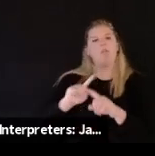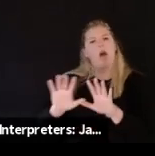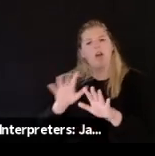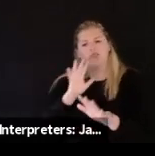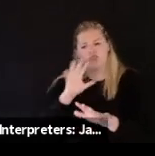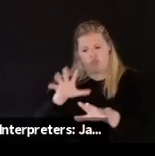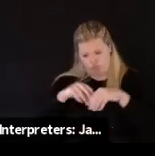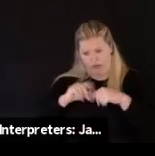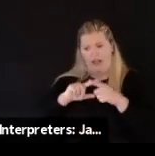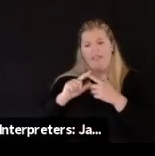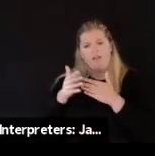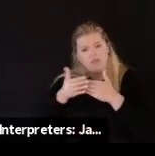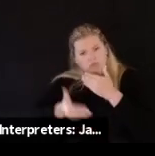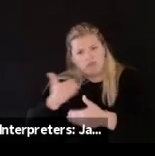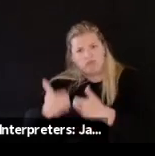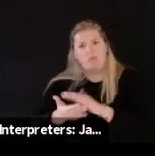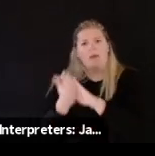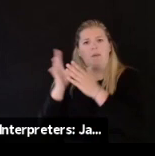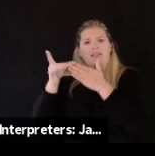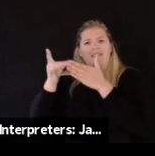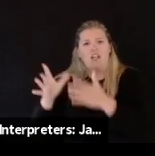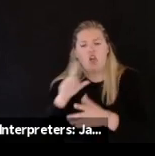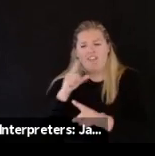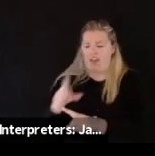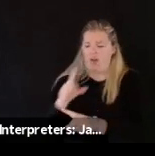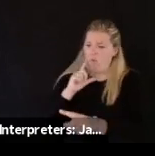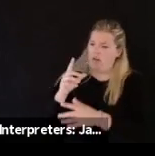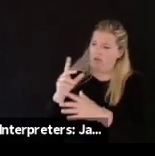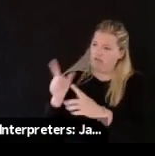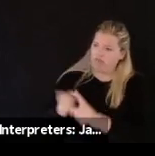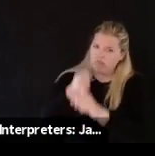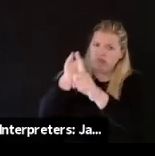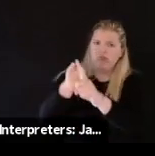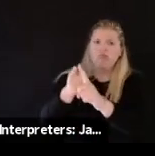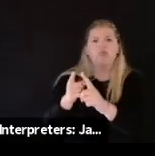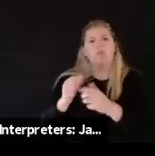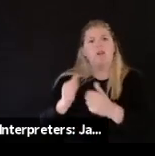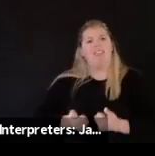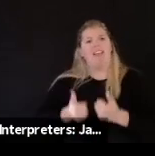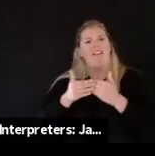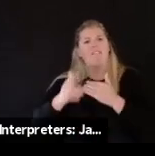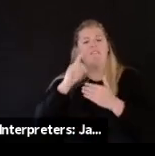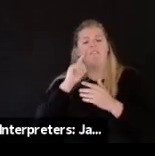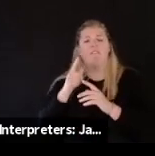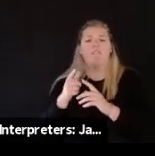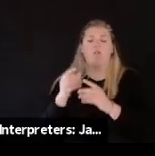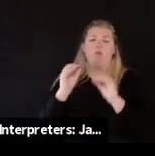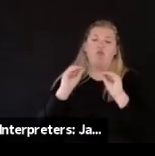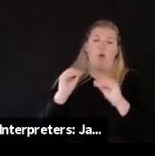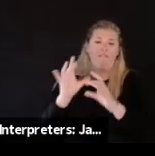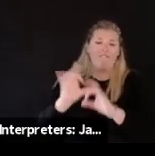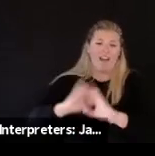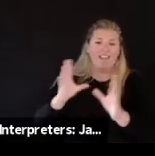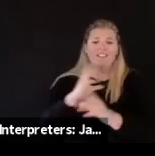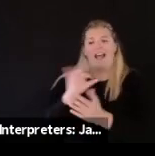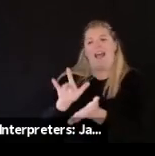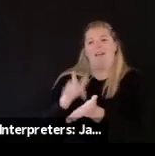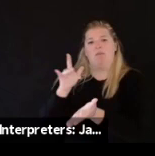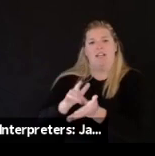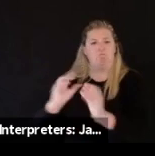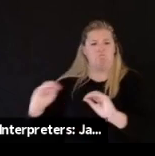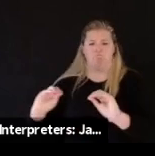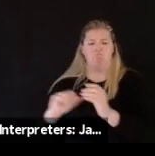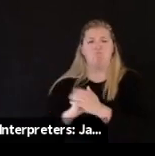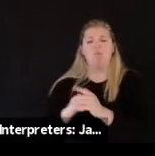strive for and advocate for a life free of violence and exploitation, so that they have a chance to succeed,